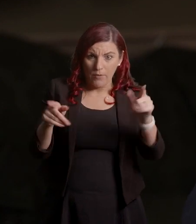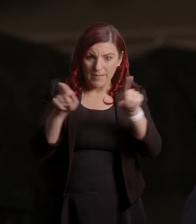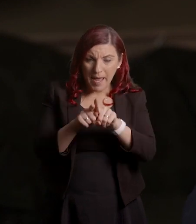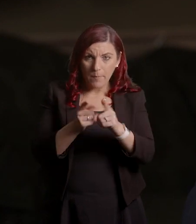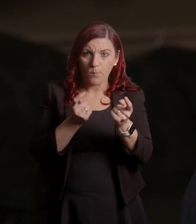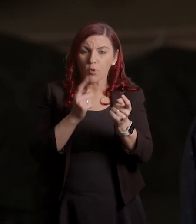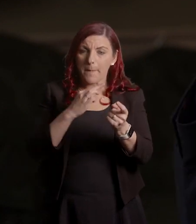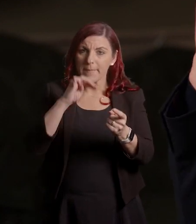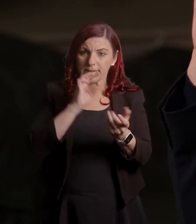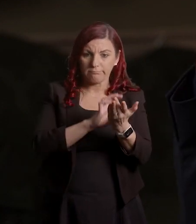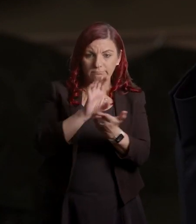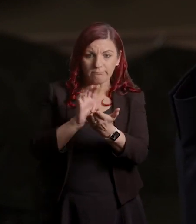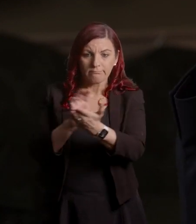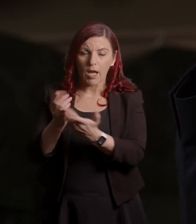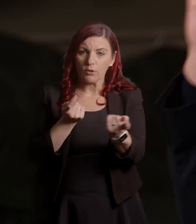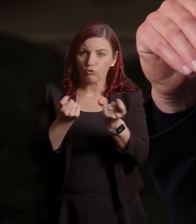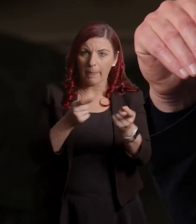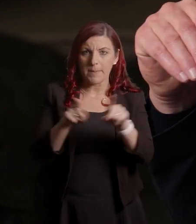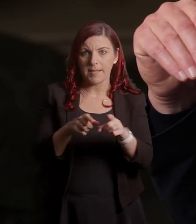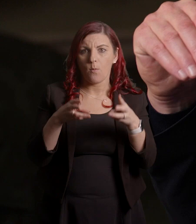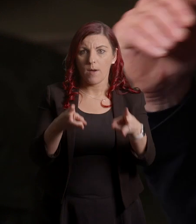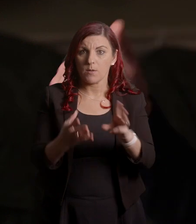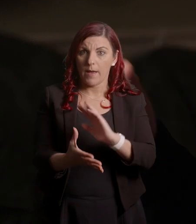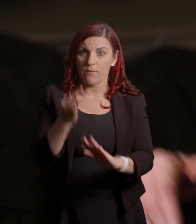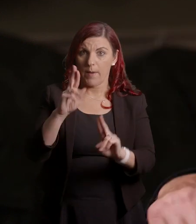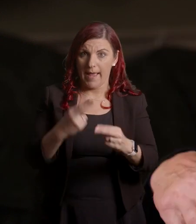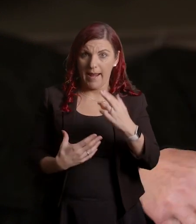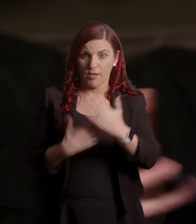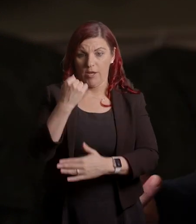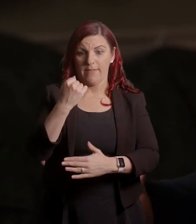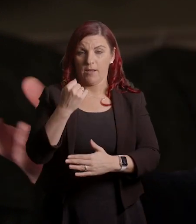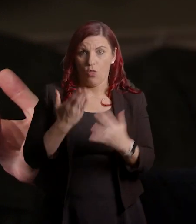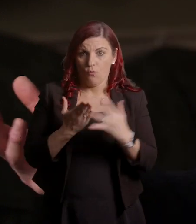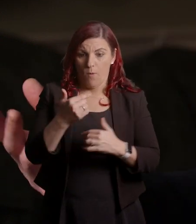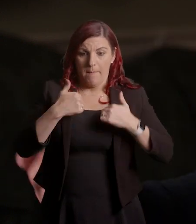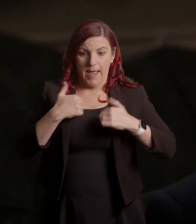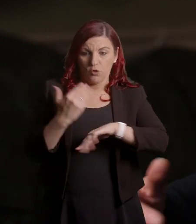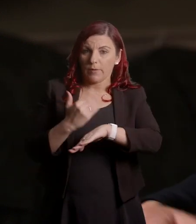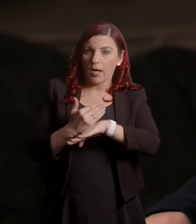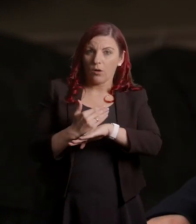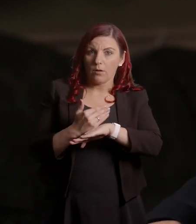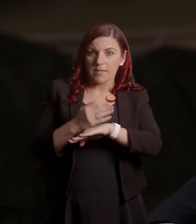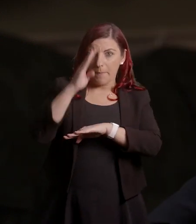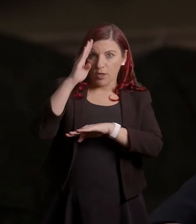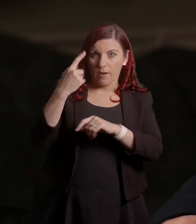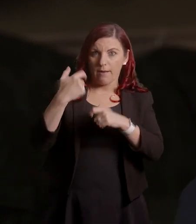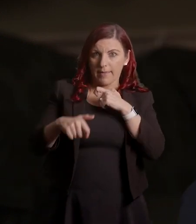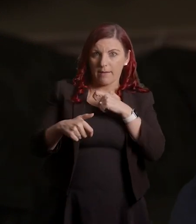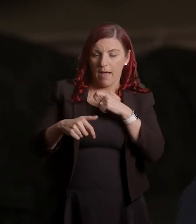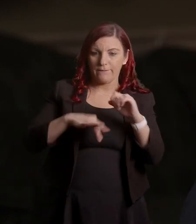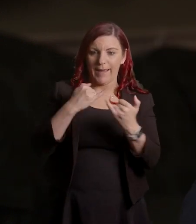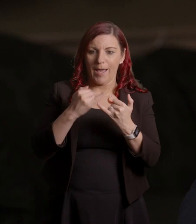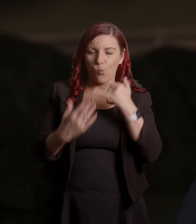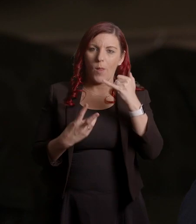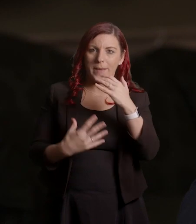that the same way, right? And if we do that in our lifetimes, or during my lifetime, then the whole thing